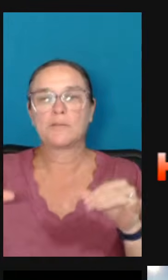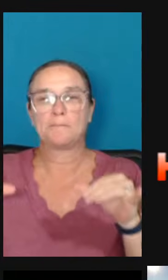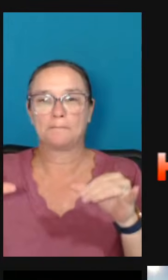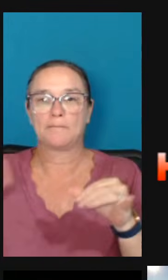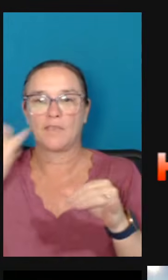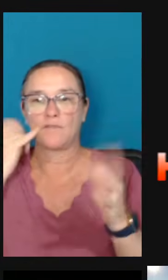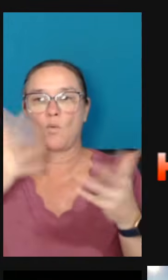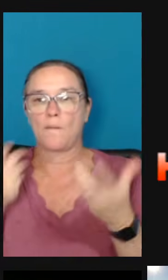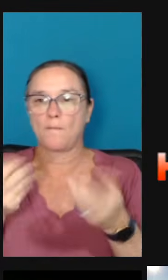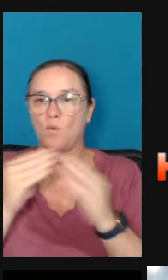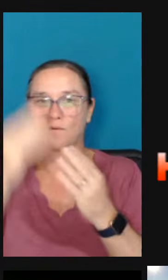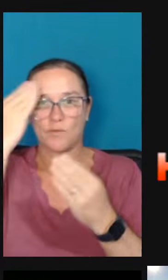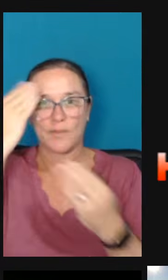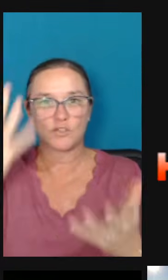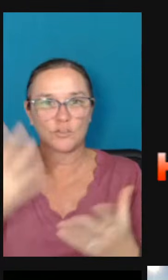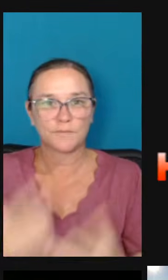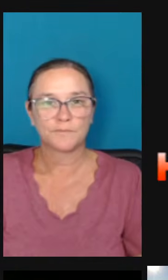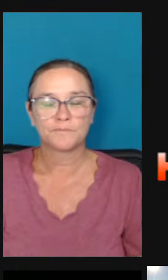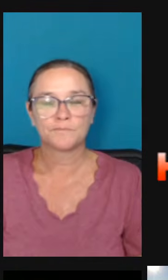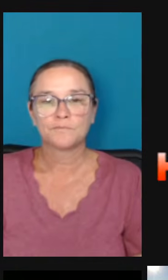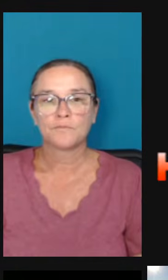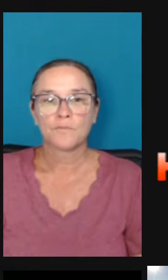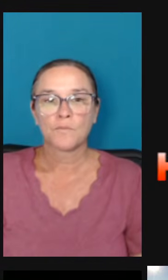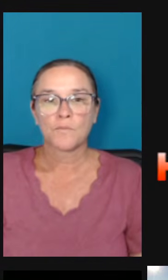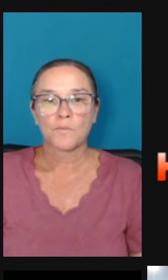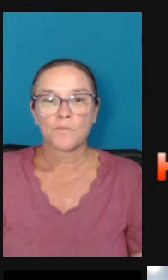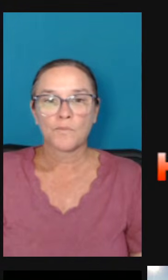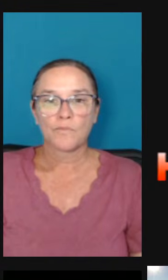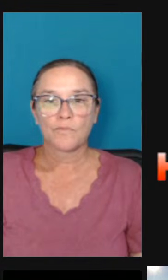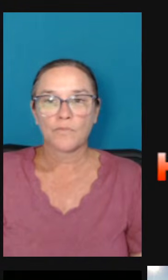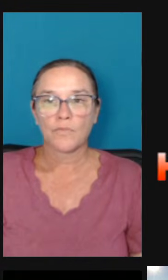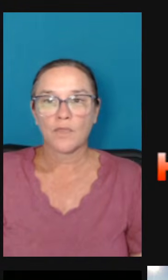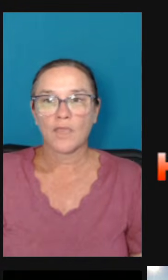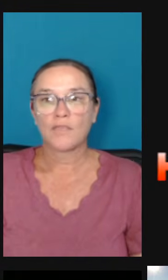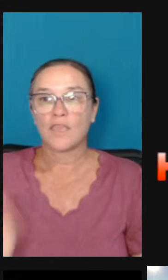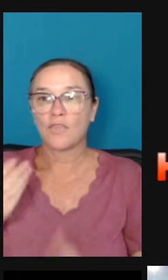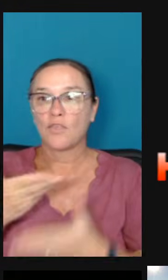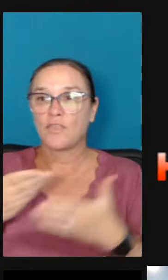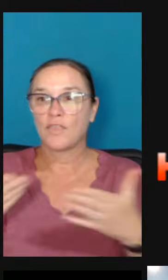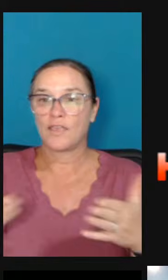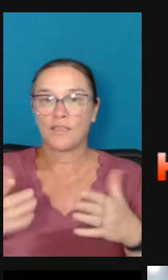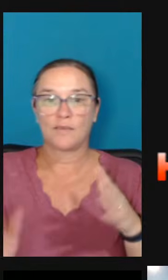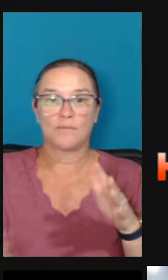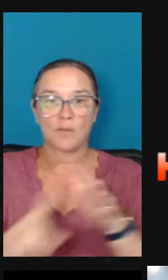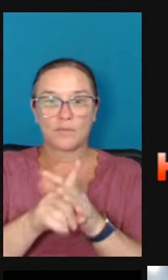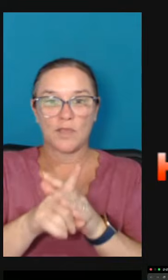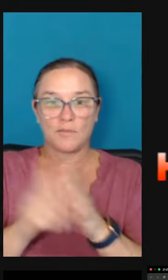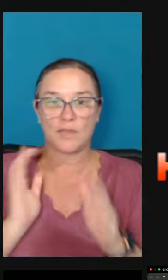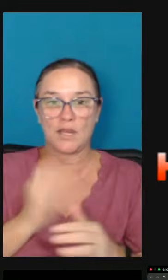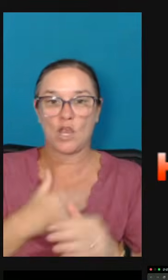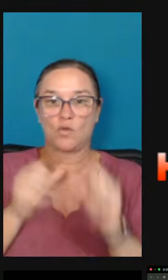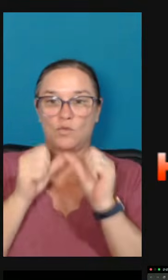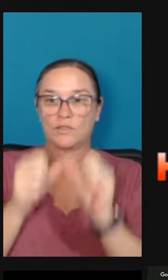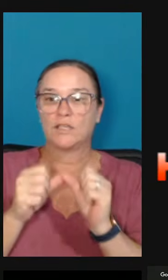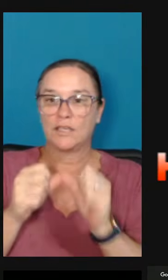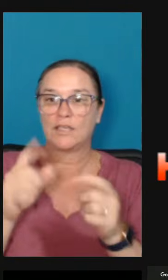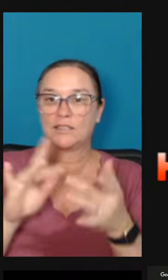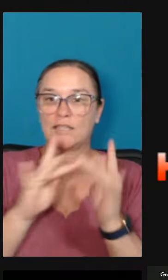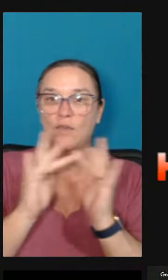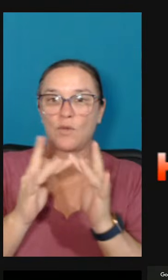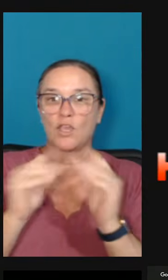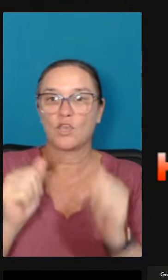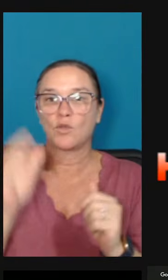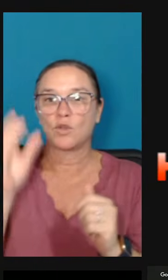that. Also has come up in our resilience network that you could do a Google search